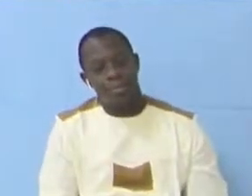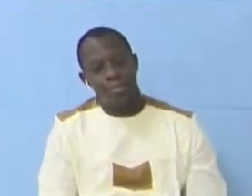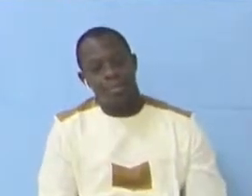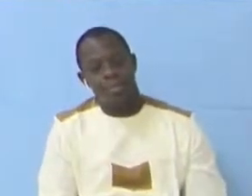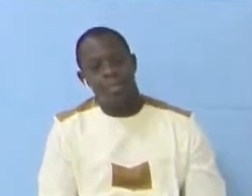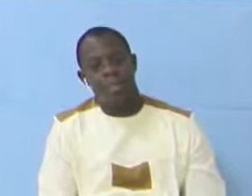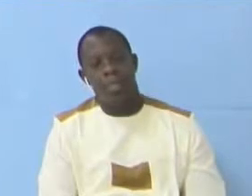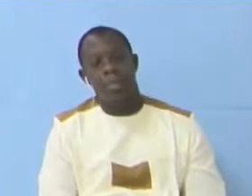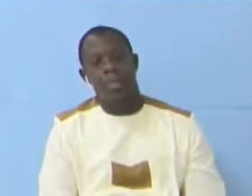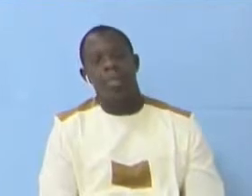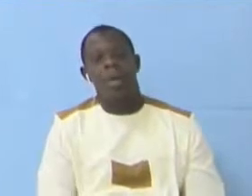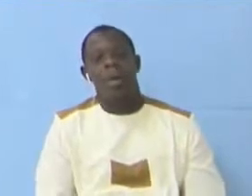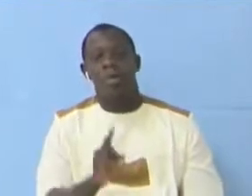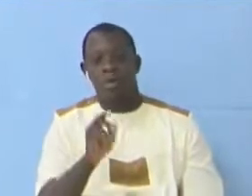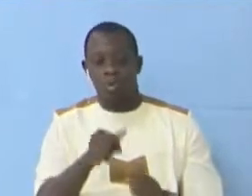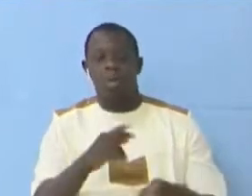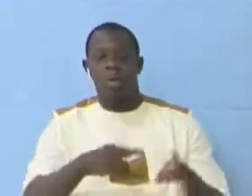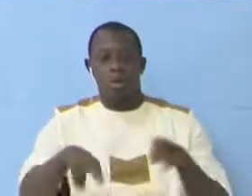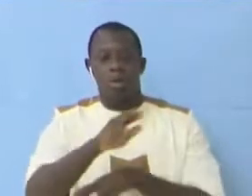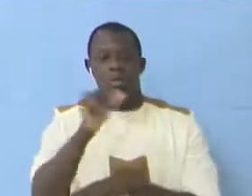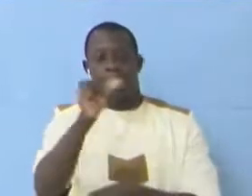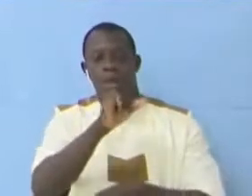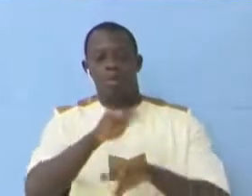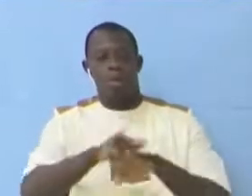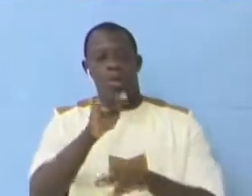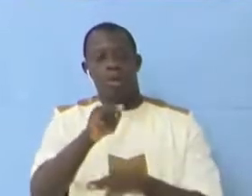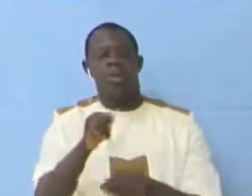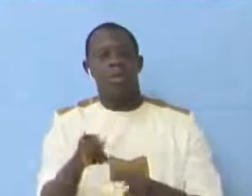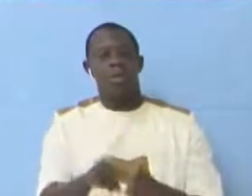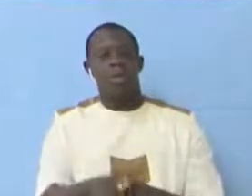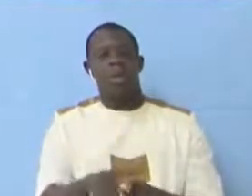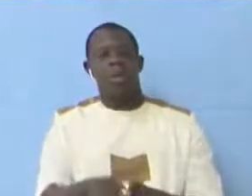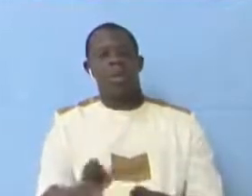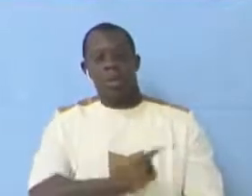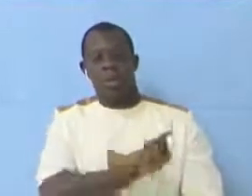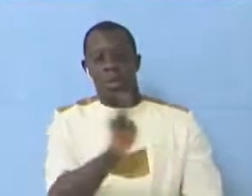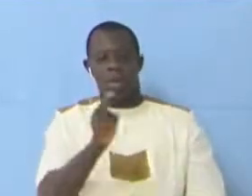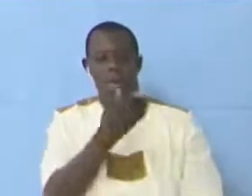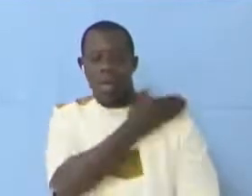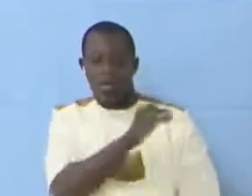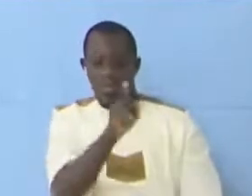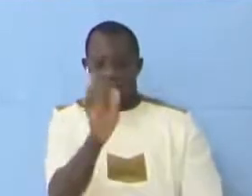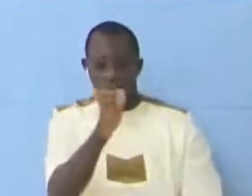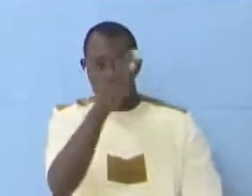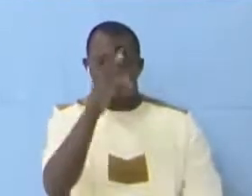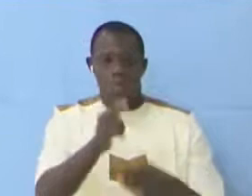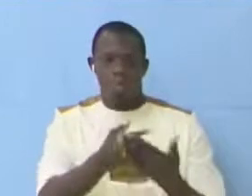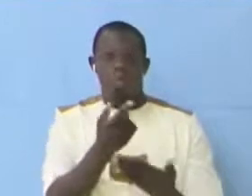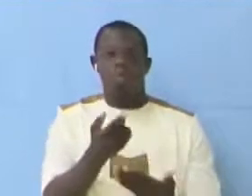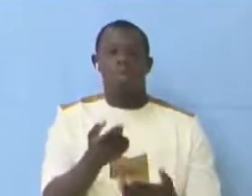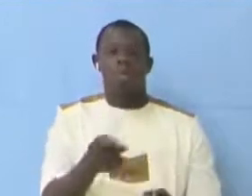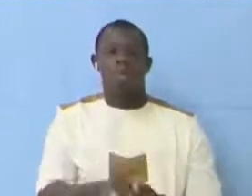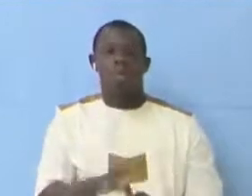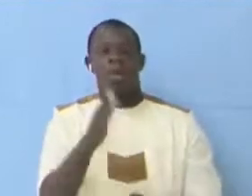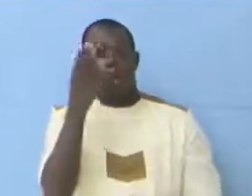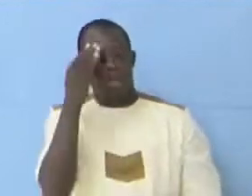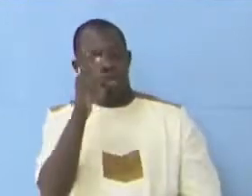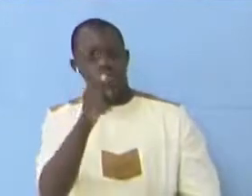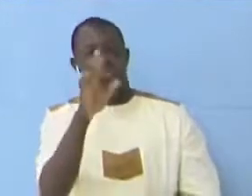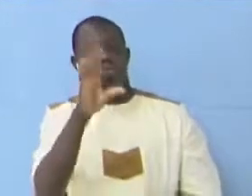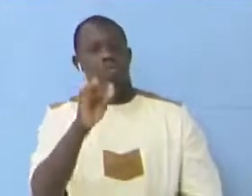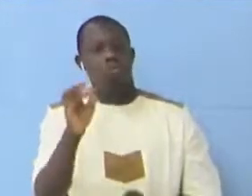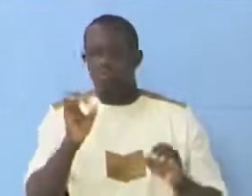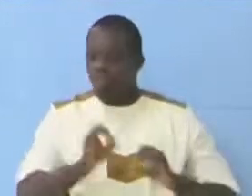But we will come back to this. Did they let you go, even knowing that you did not do anything?